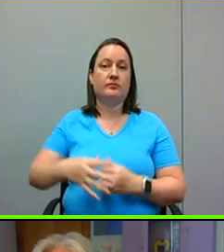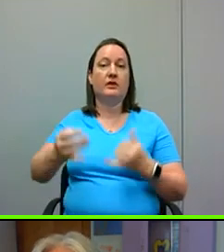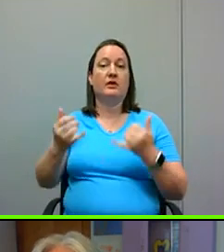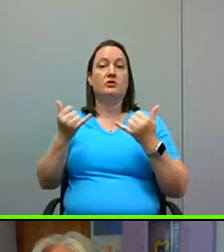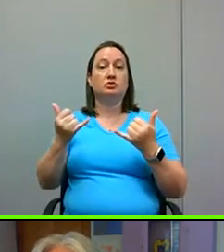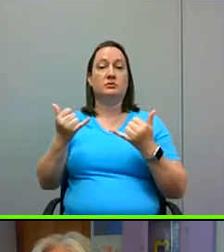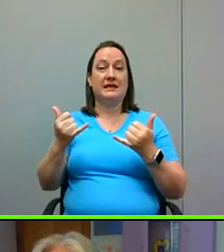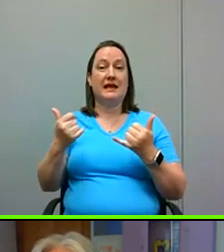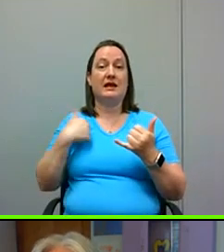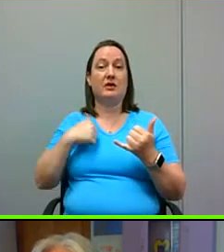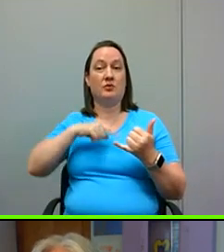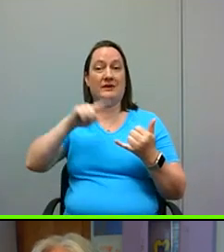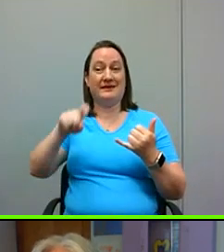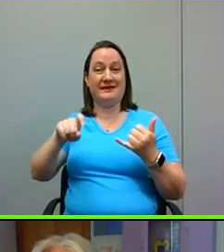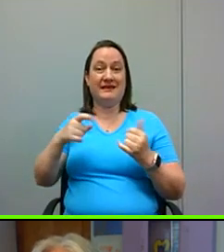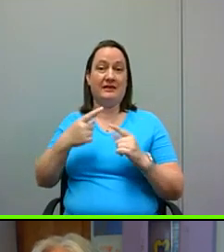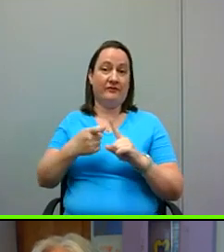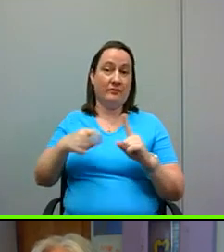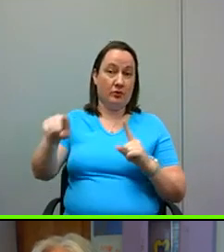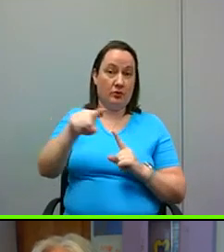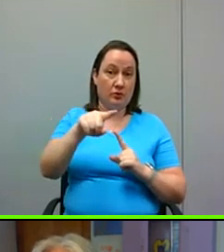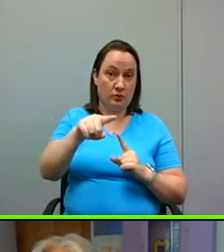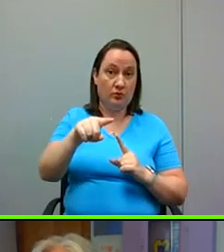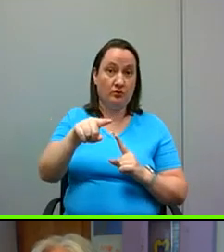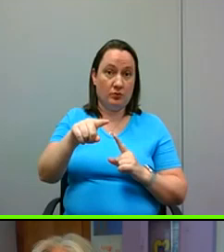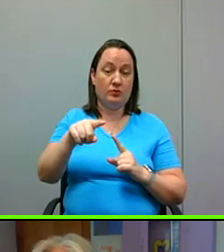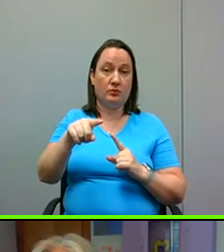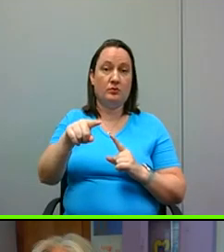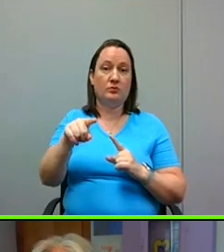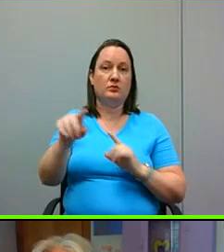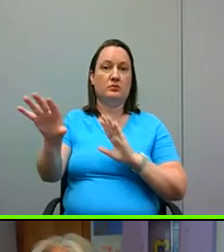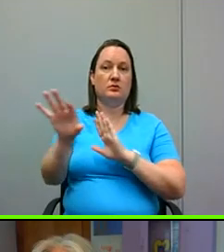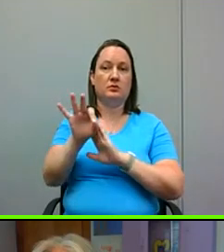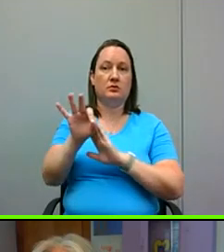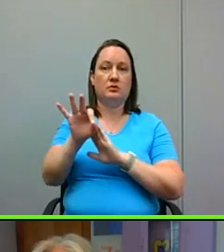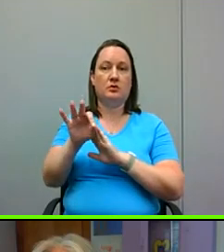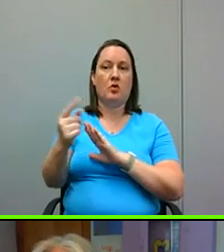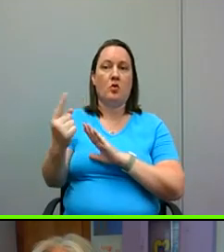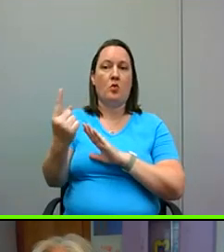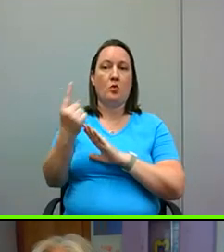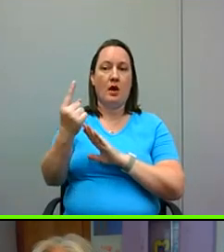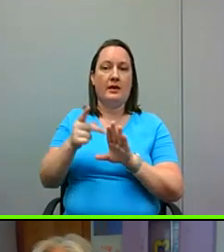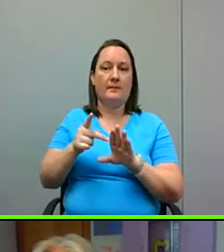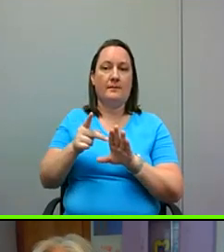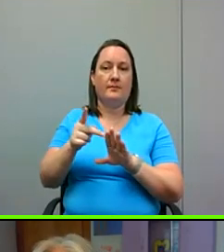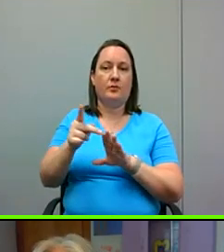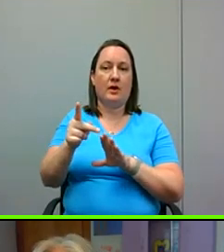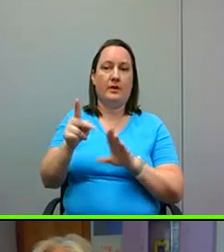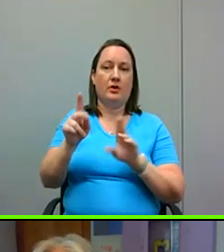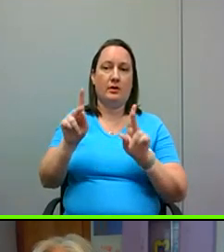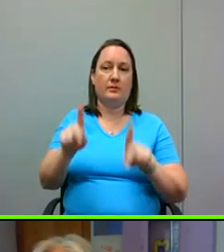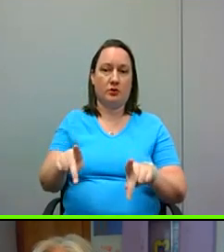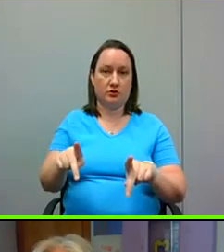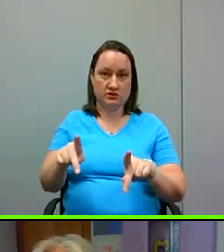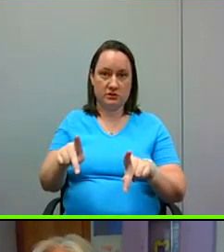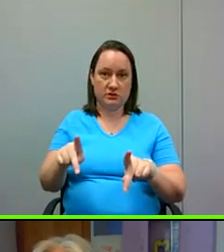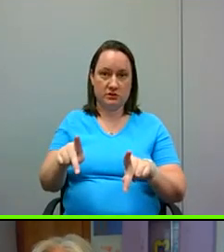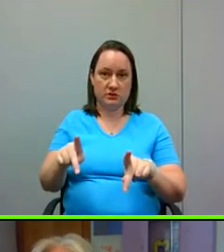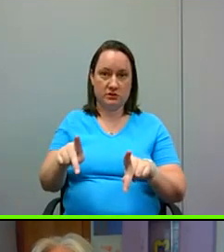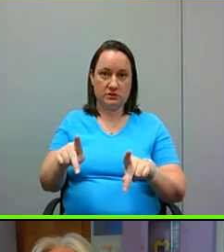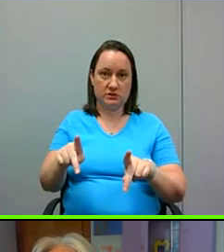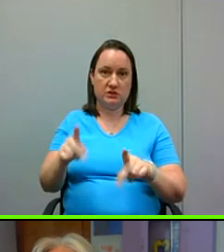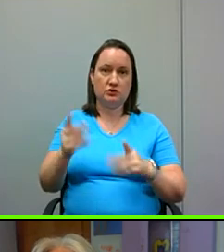need from you to name one primary member to serve on the invitation